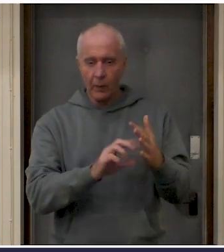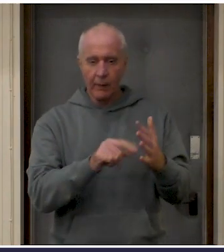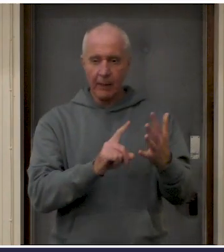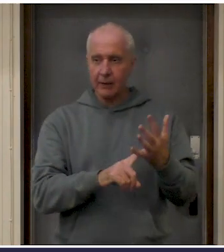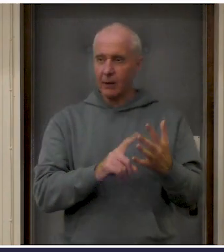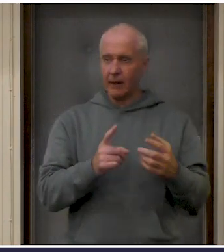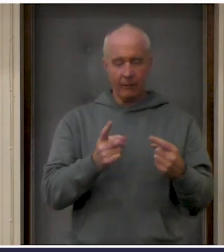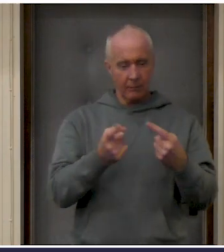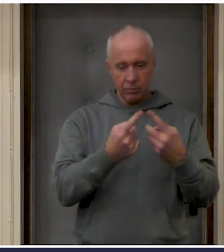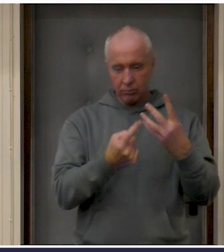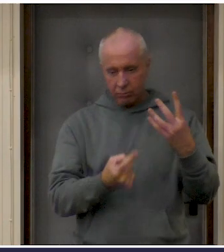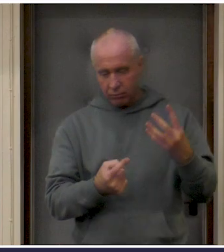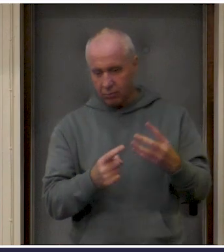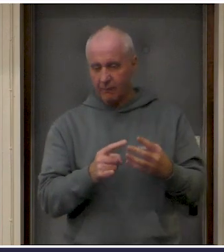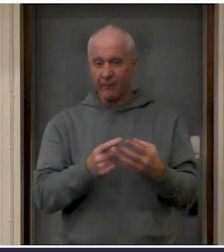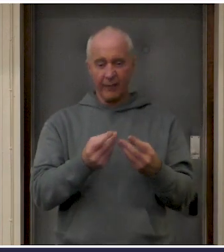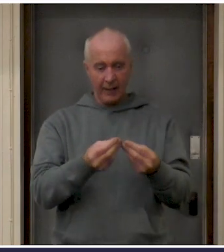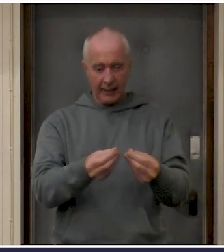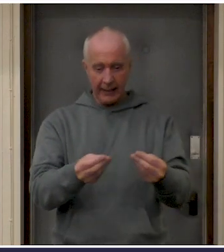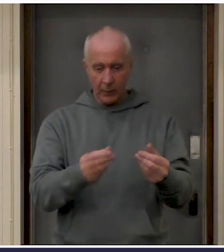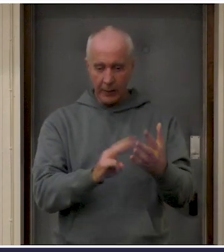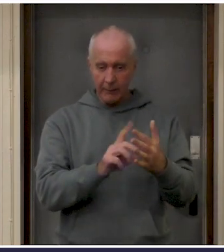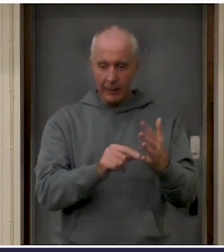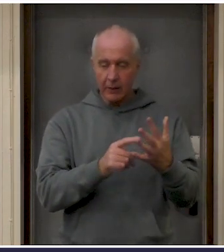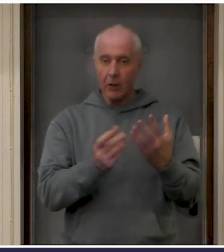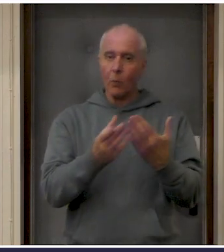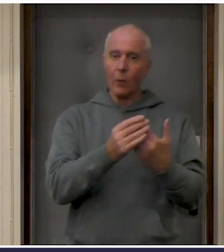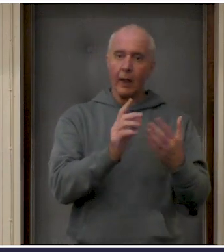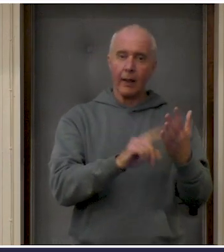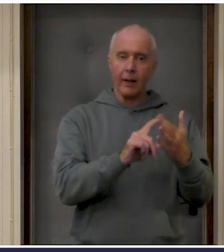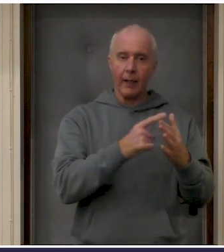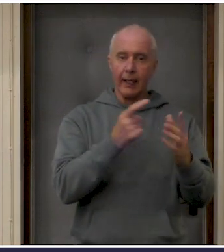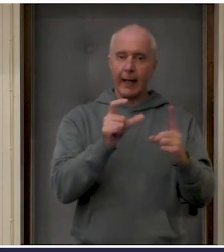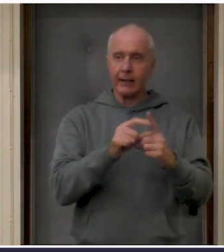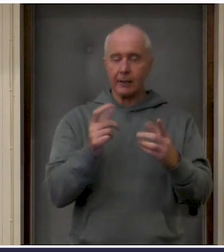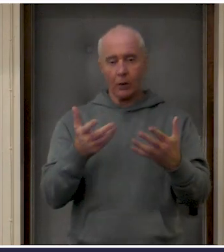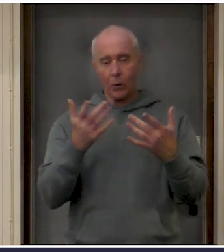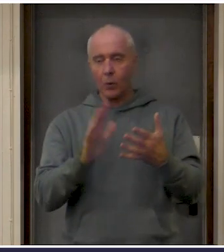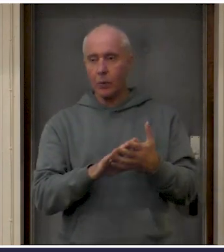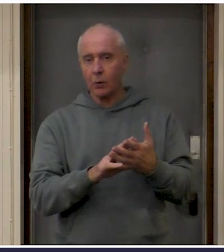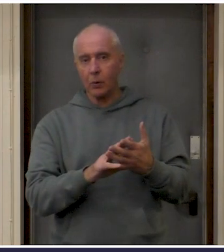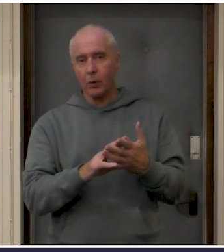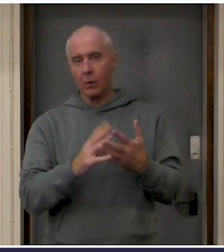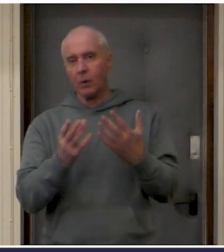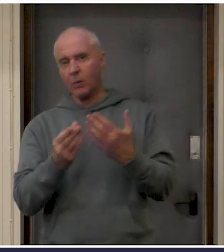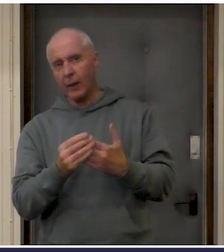these families. So in liquid metal you could have liquid metal with lead, so it's a lead cooled reactor, or you could have liquid metal with